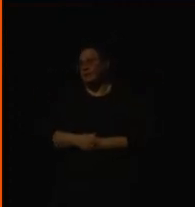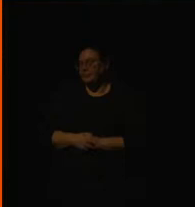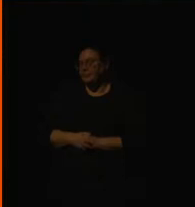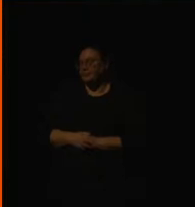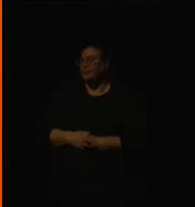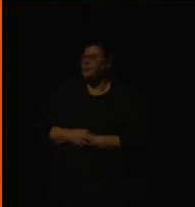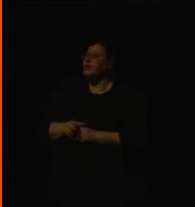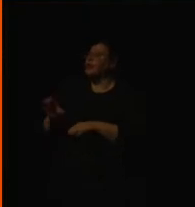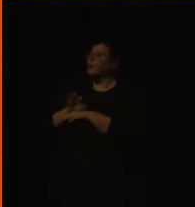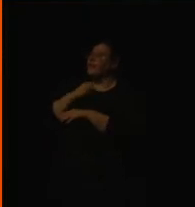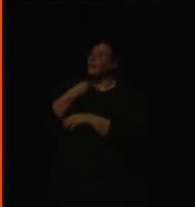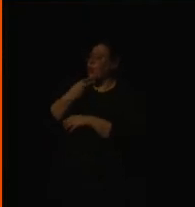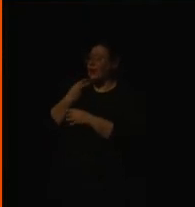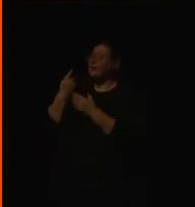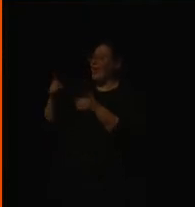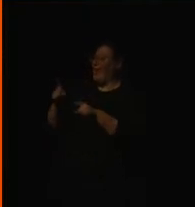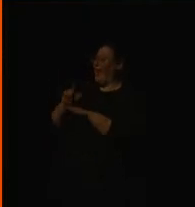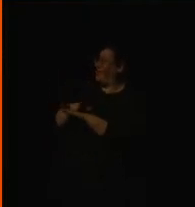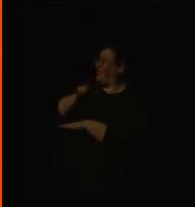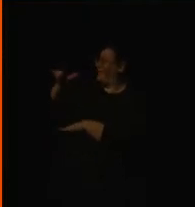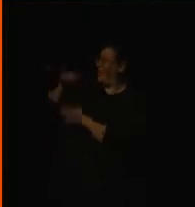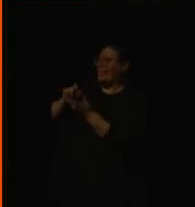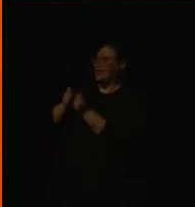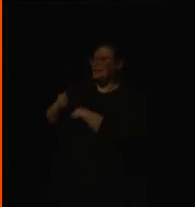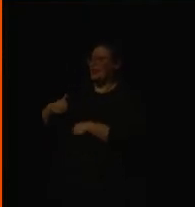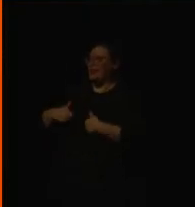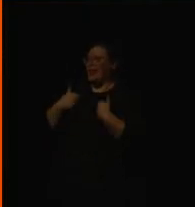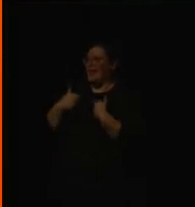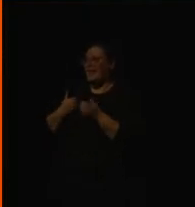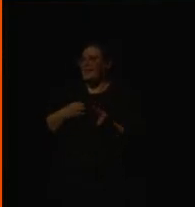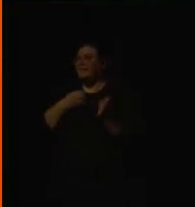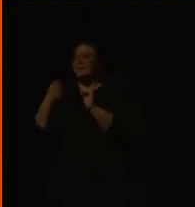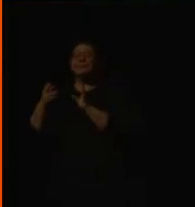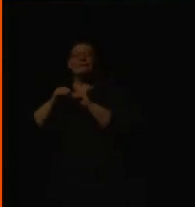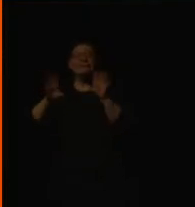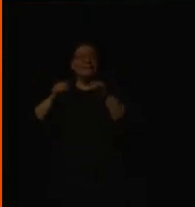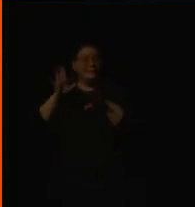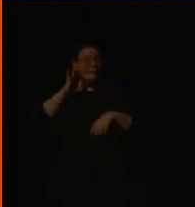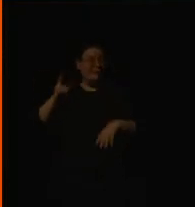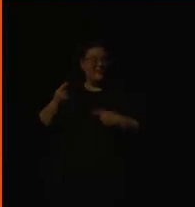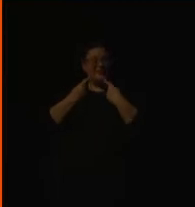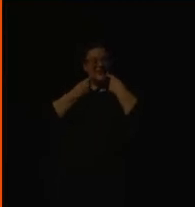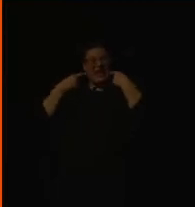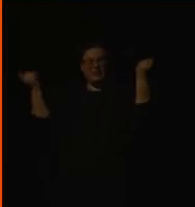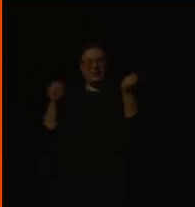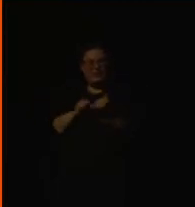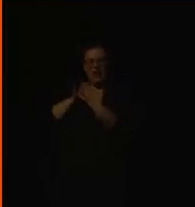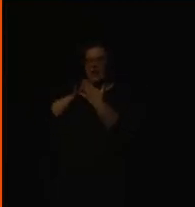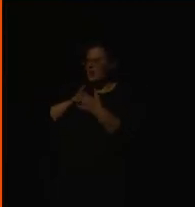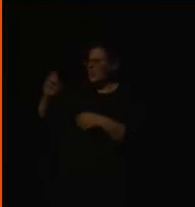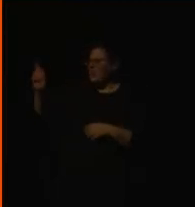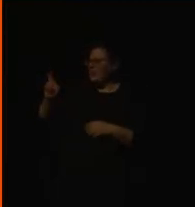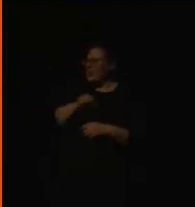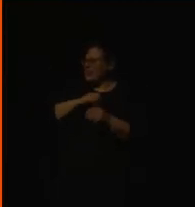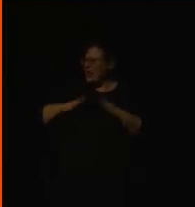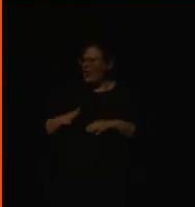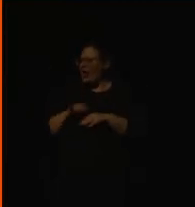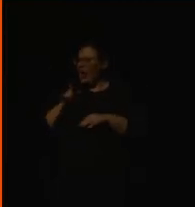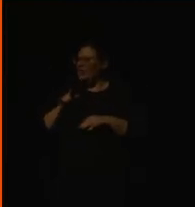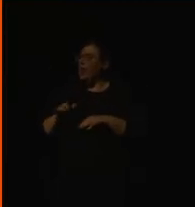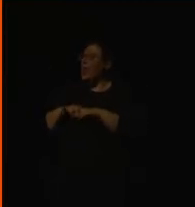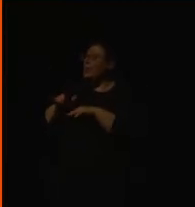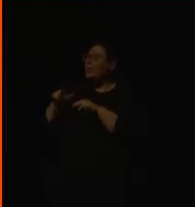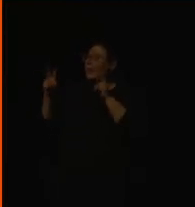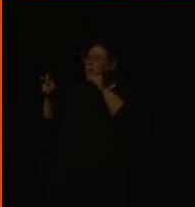And then I took a plane that changed my life. My next guest made headlines when he confronted a Republican senator on an airplane. This